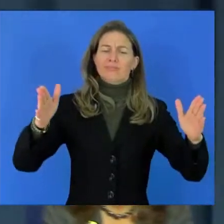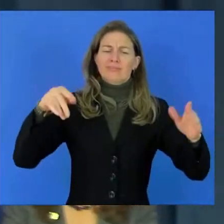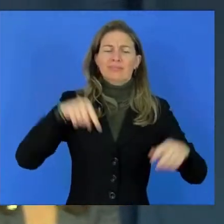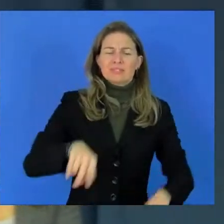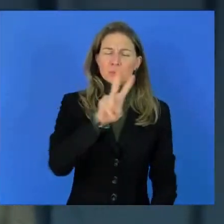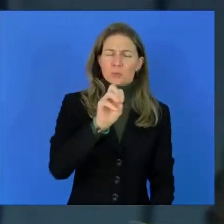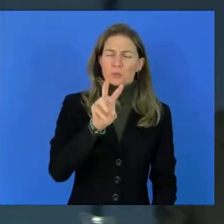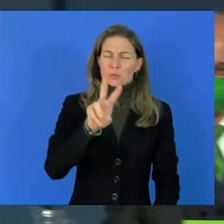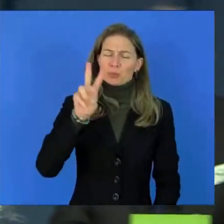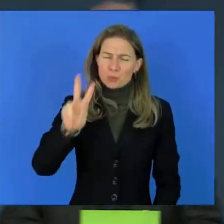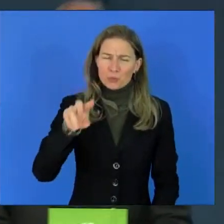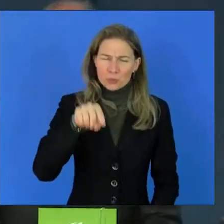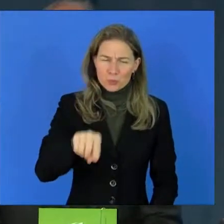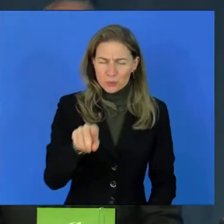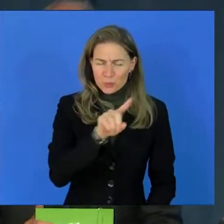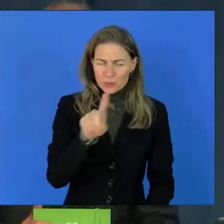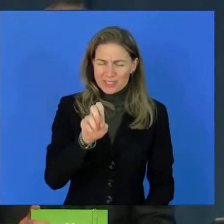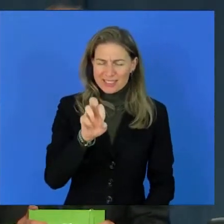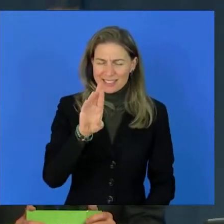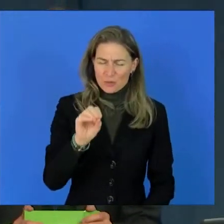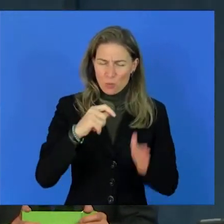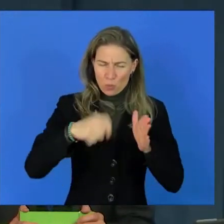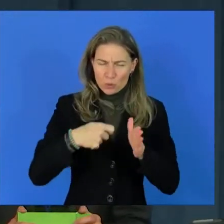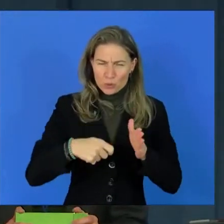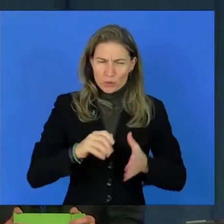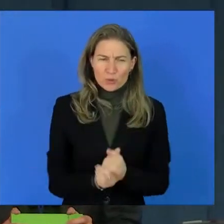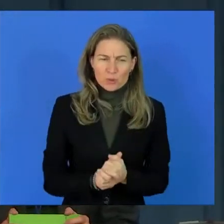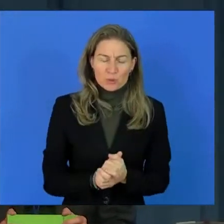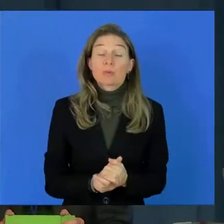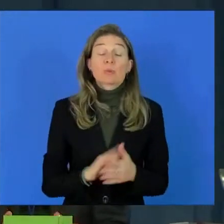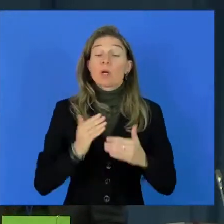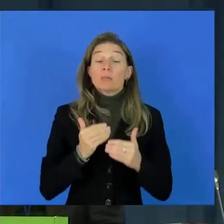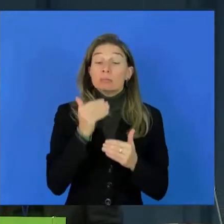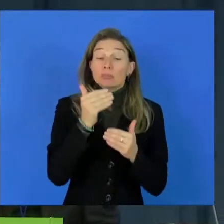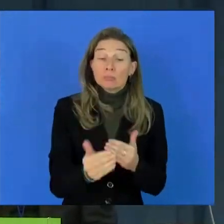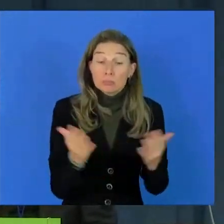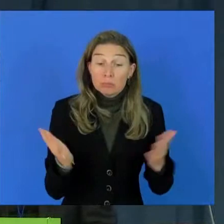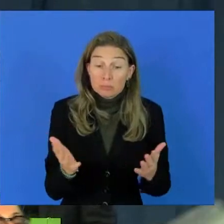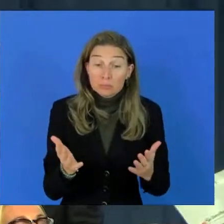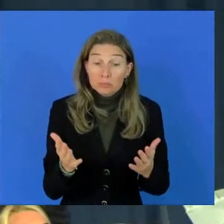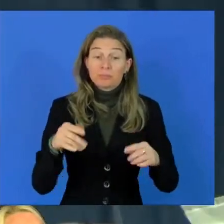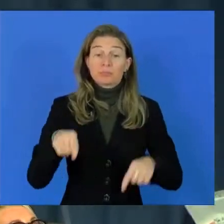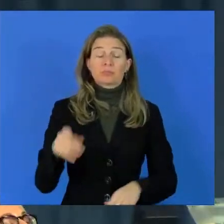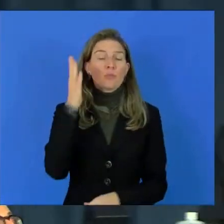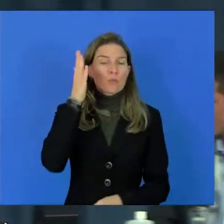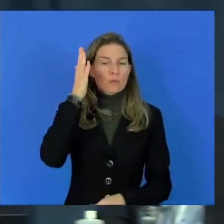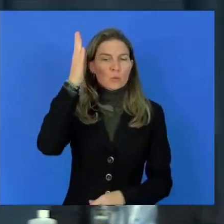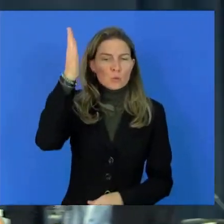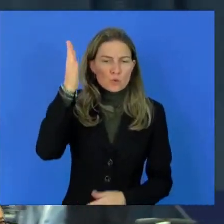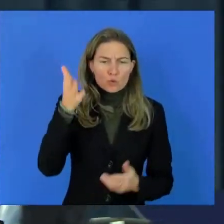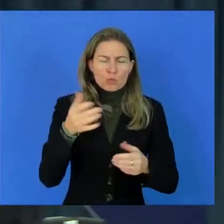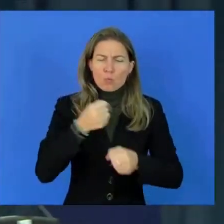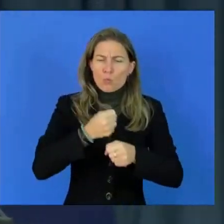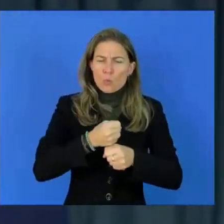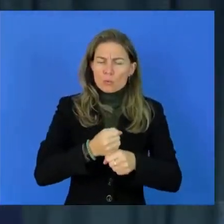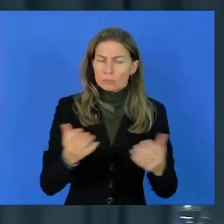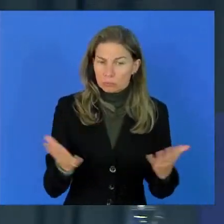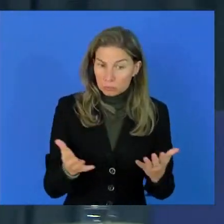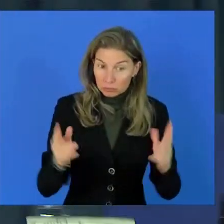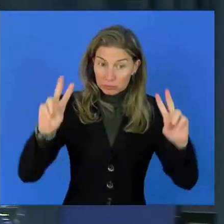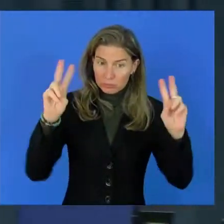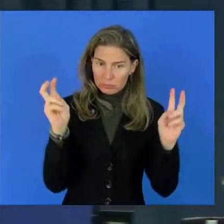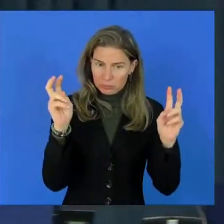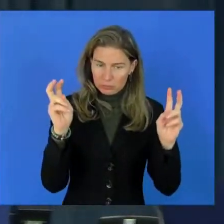now physically in the room, you stay here for the future of work with wonderful Tom, who we all know, or you can go downstairs to the press